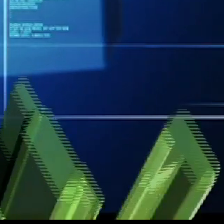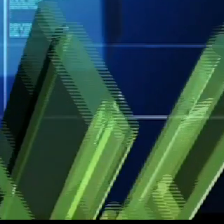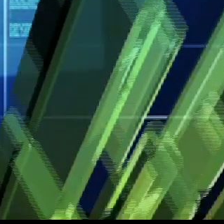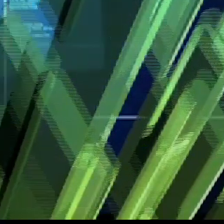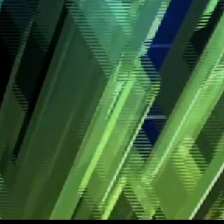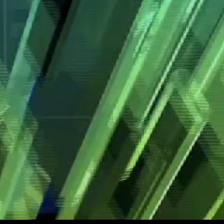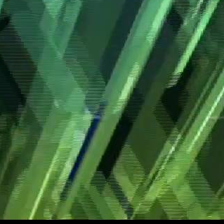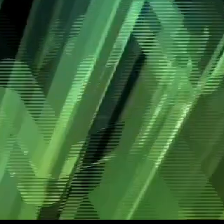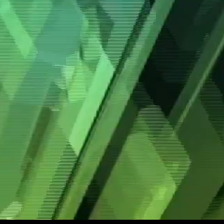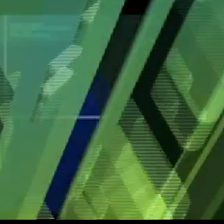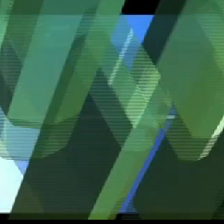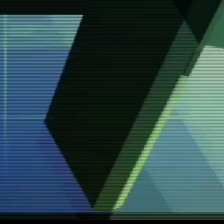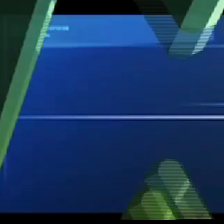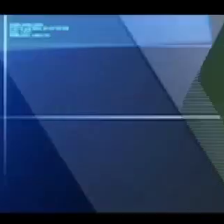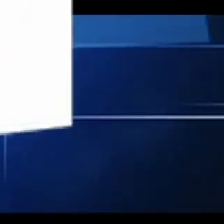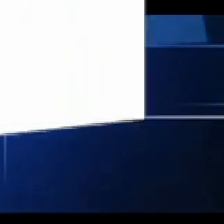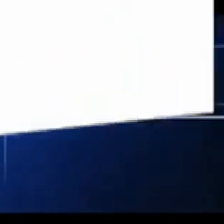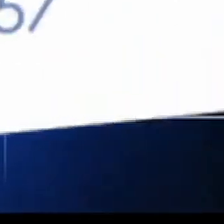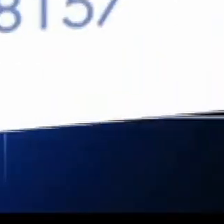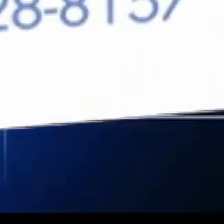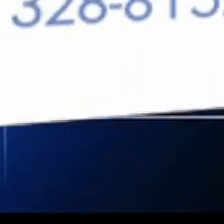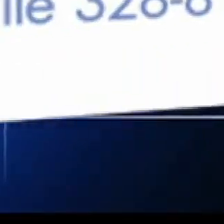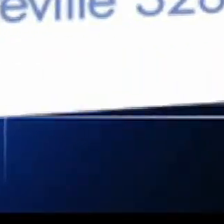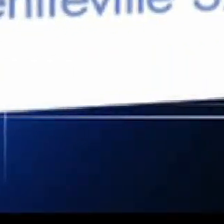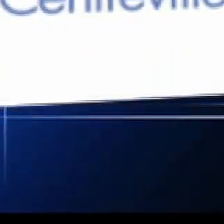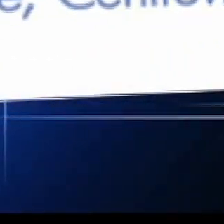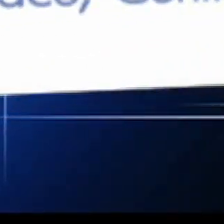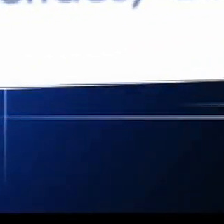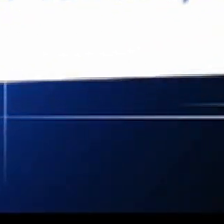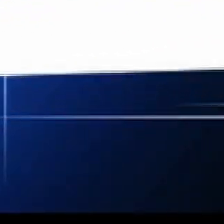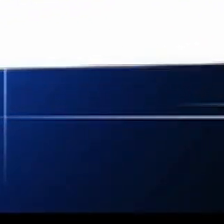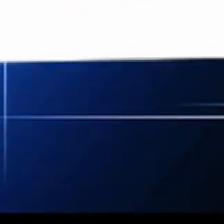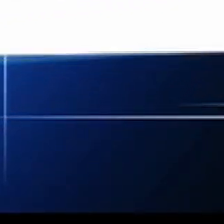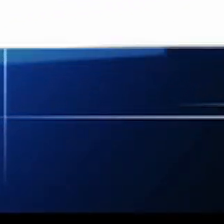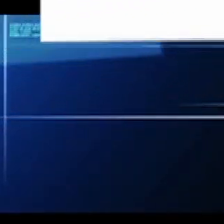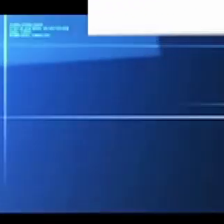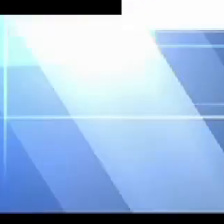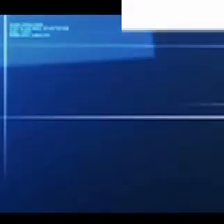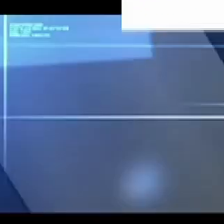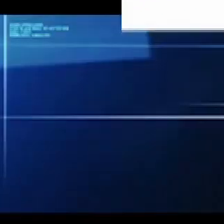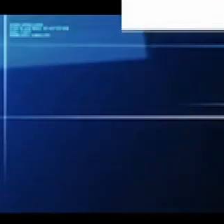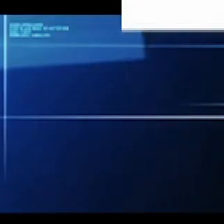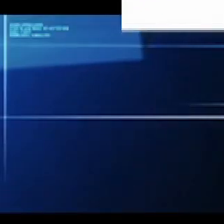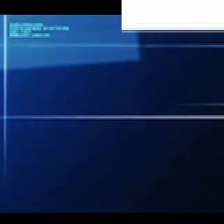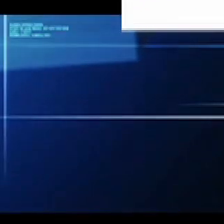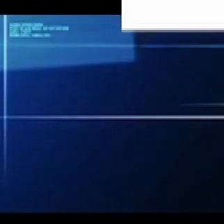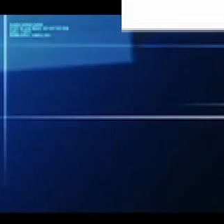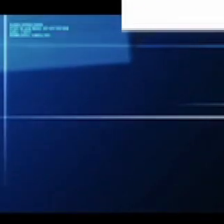ZNS Total Sports, brought to you by Fourth Terrace Diagnostic Center.